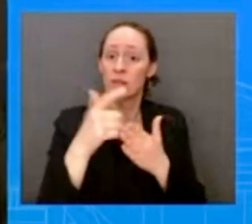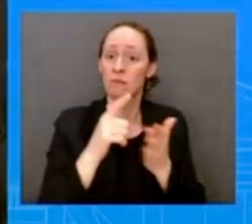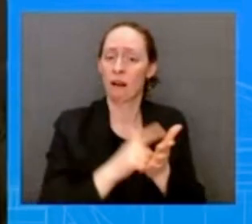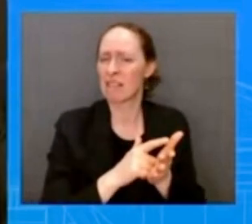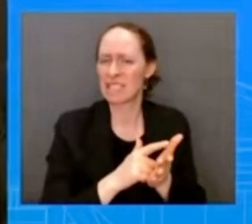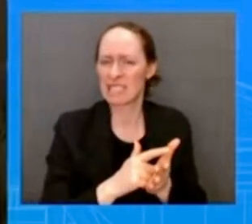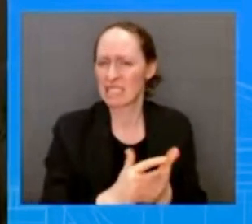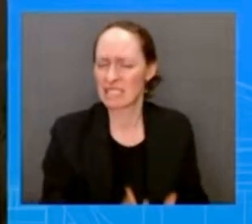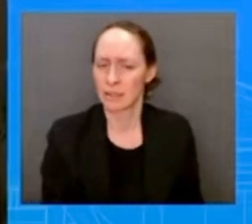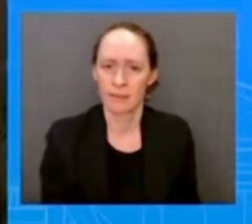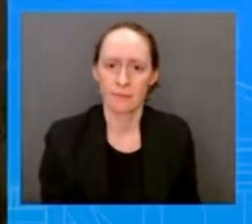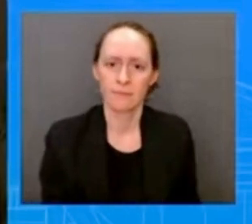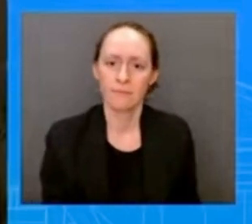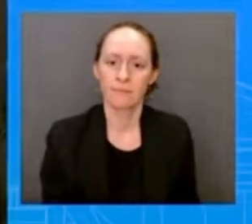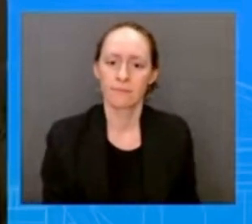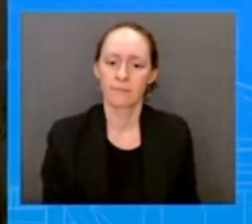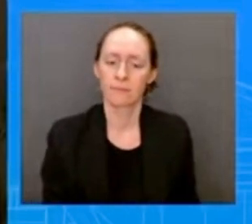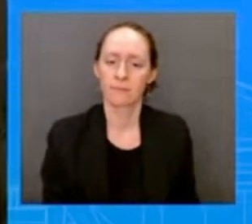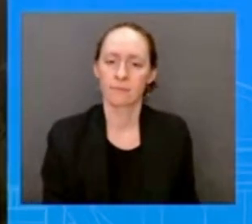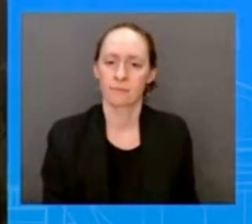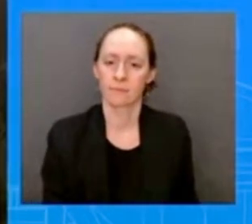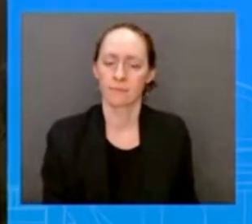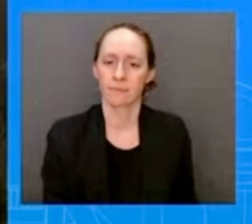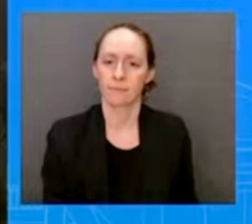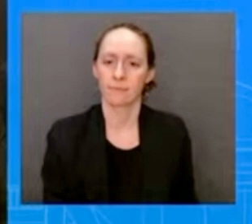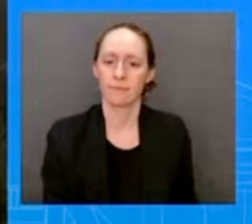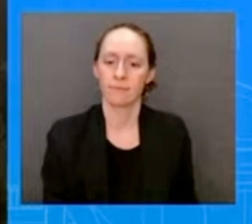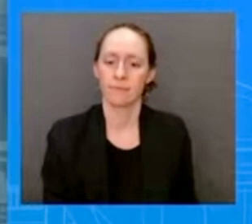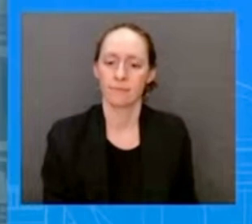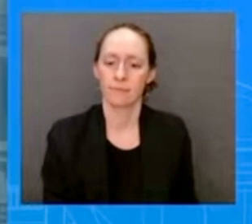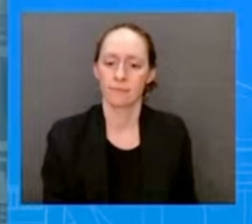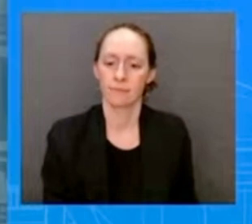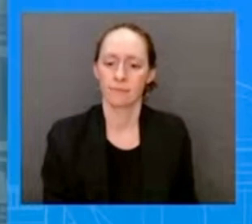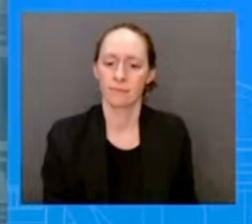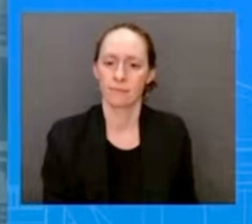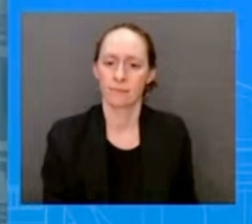making a principled statement that he supports city self-governing.